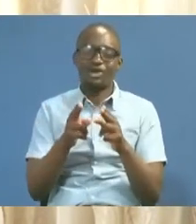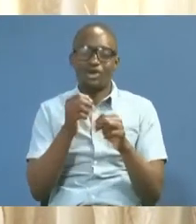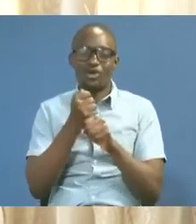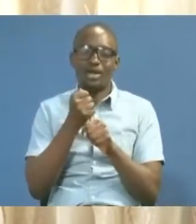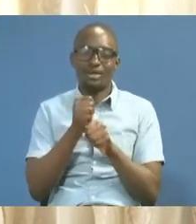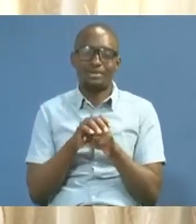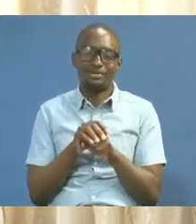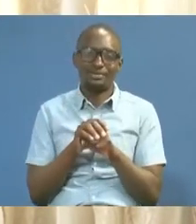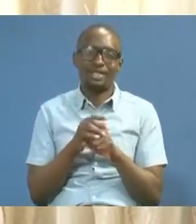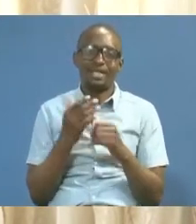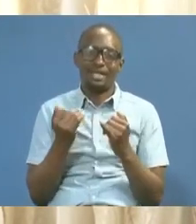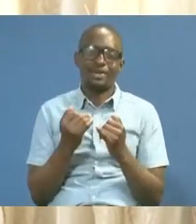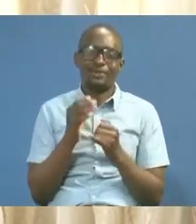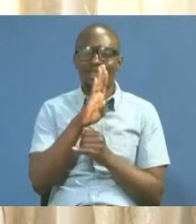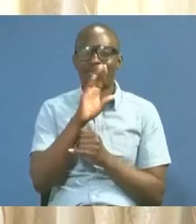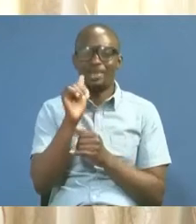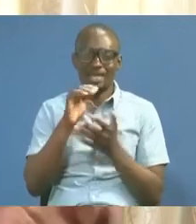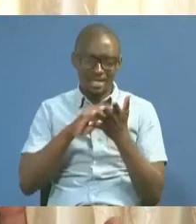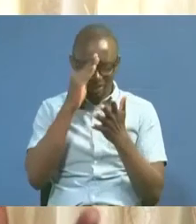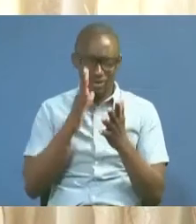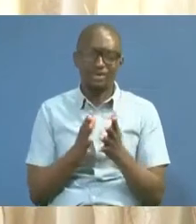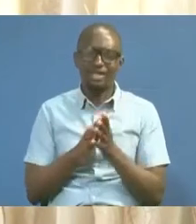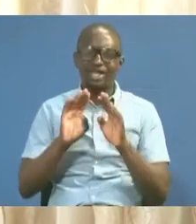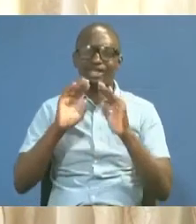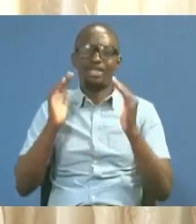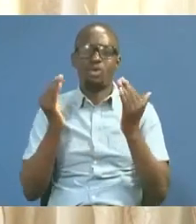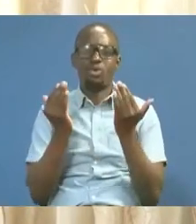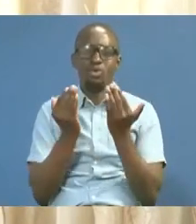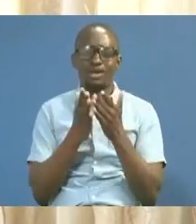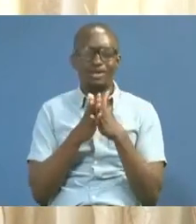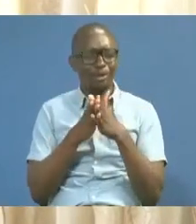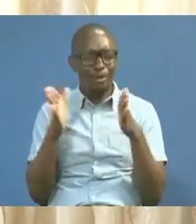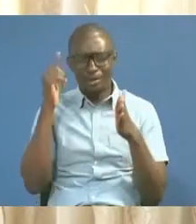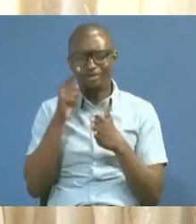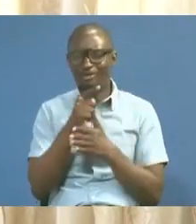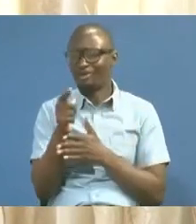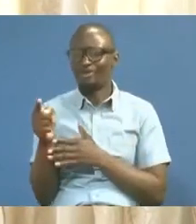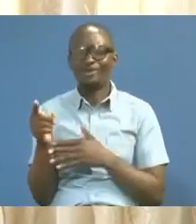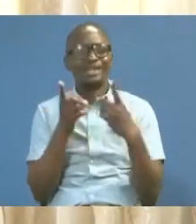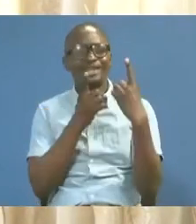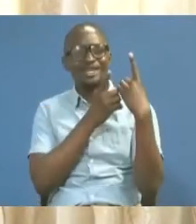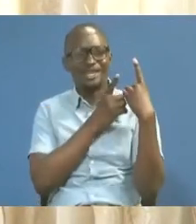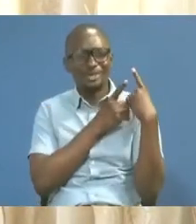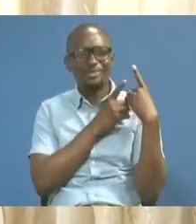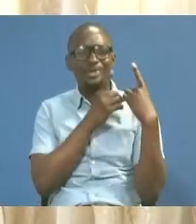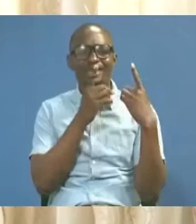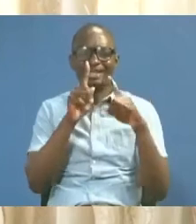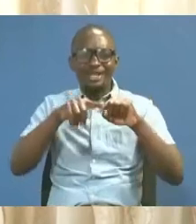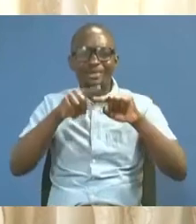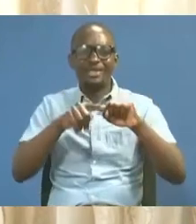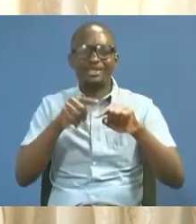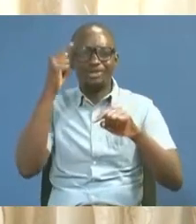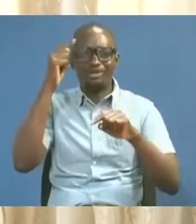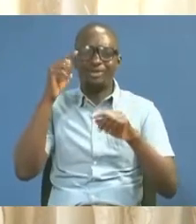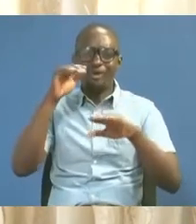as a BA student, the world is open for you. It all depends on what you desire to be.